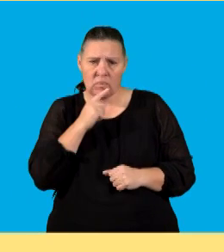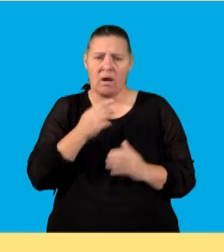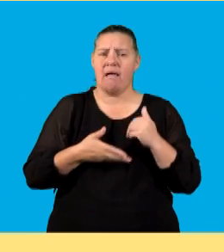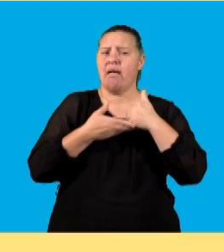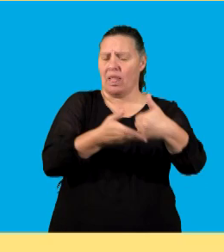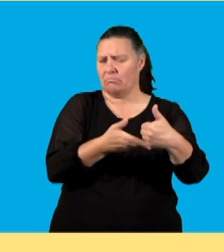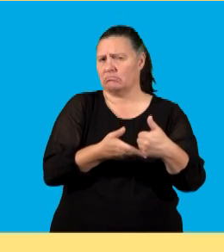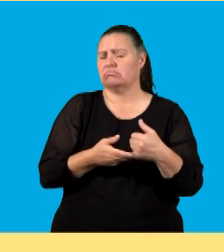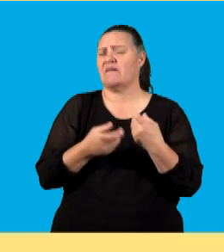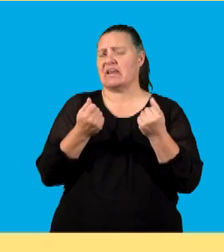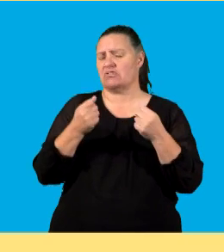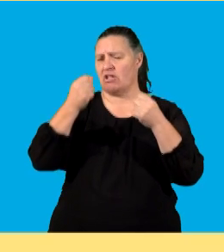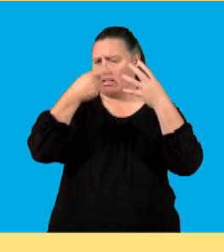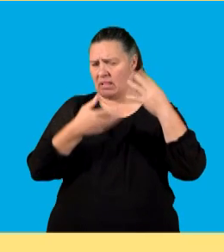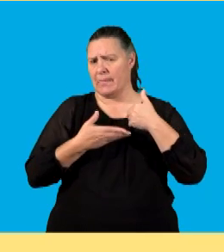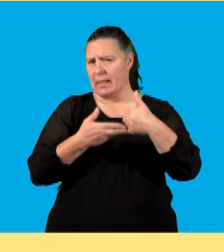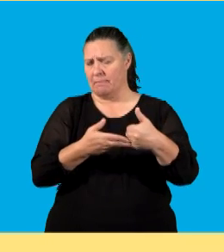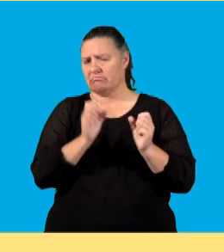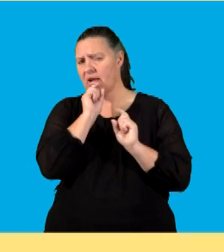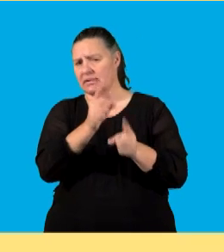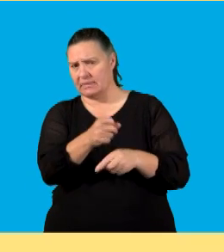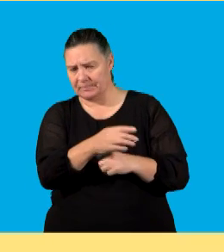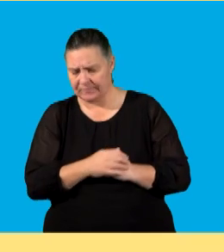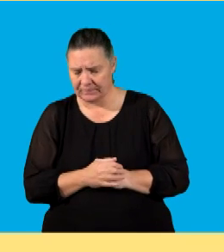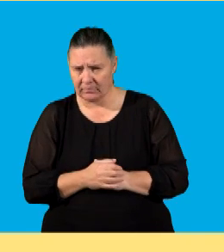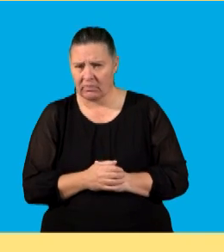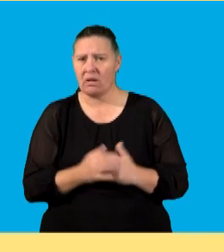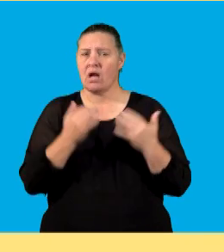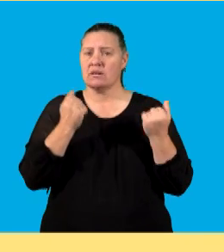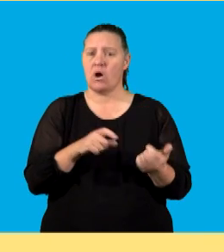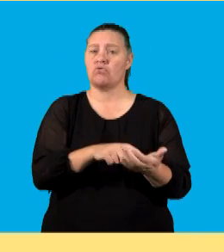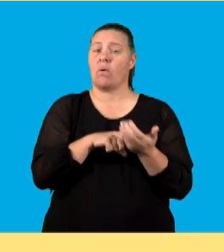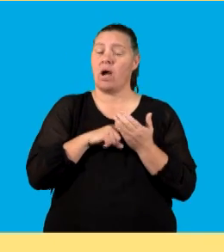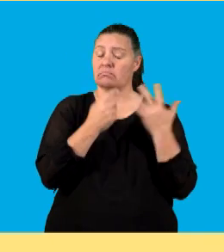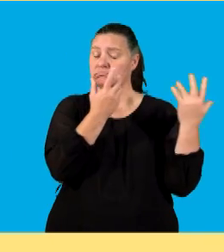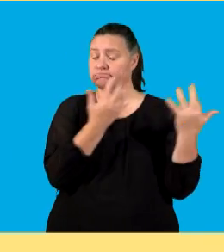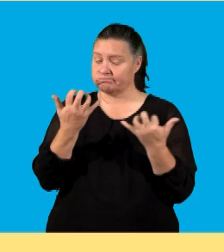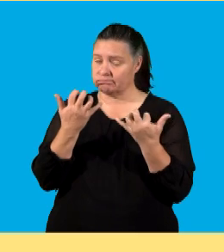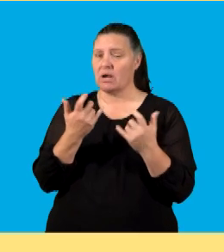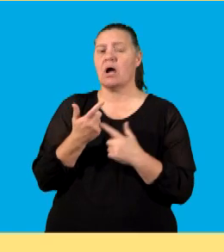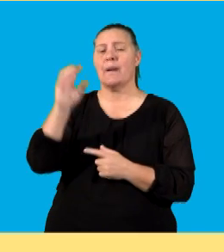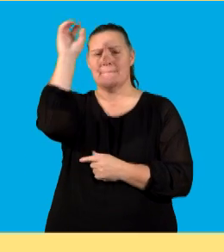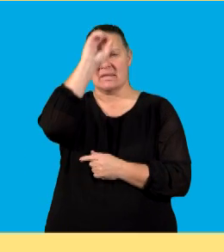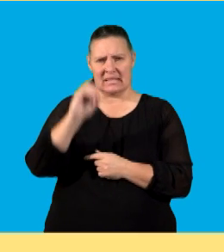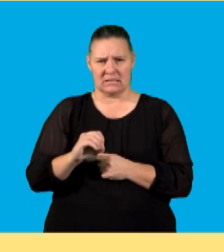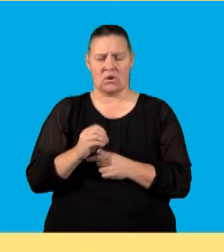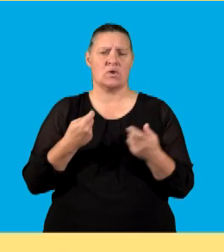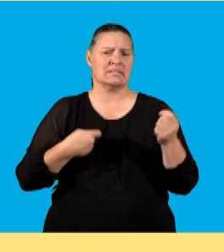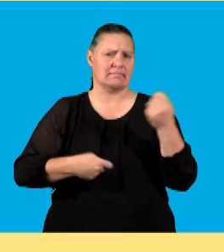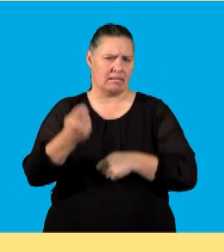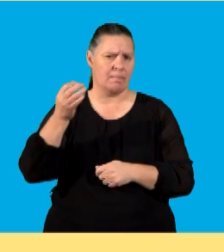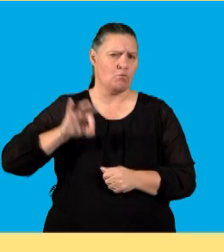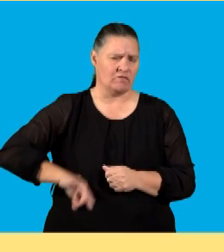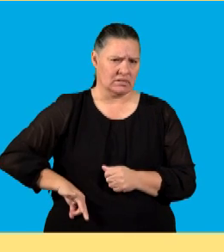indicators. So we have this question, and we are required to calculate the percentage operating profit